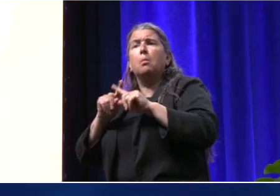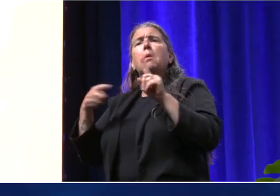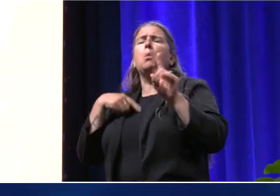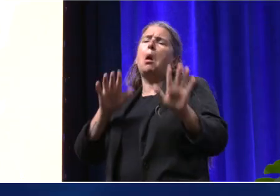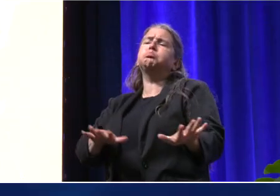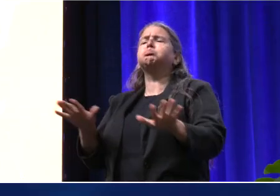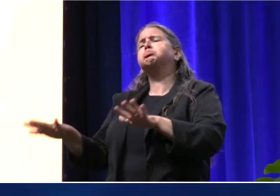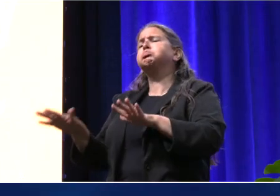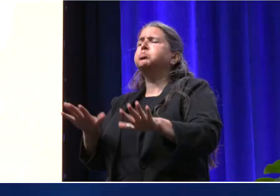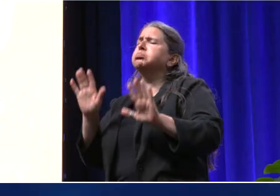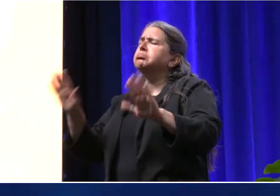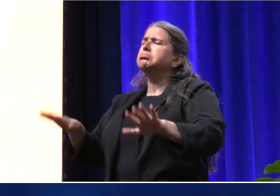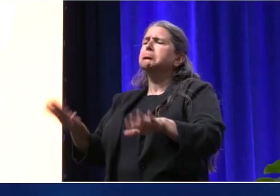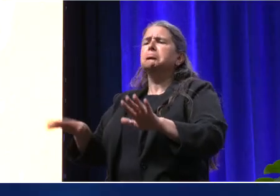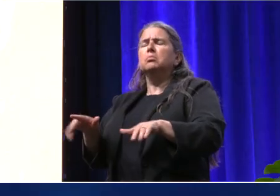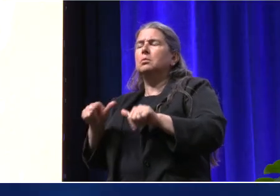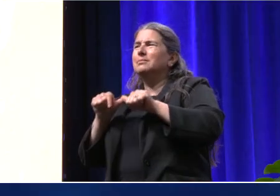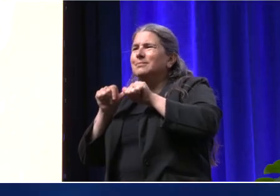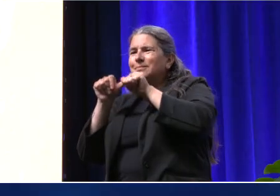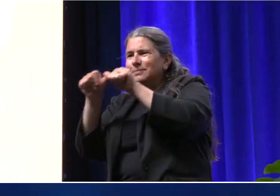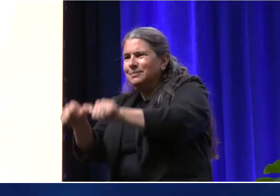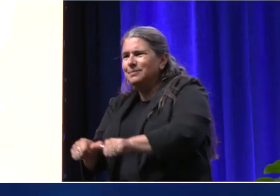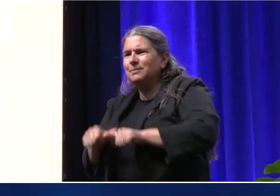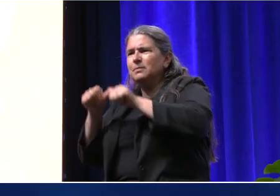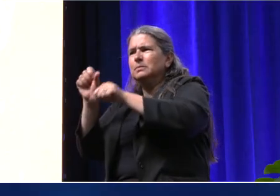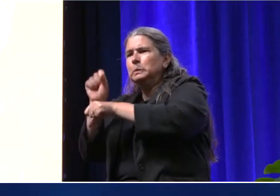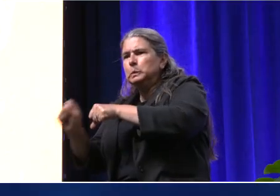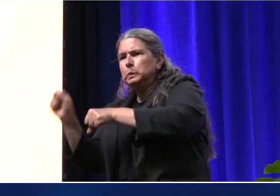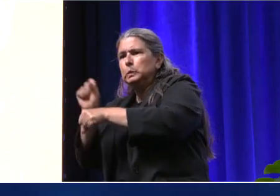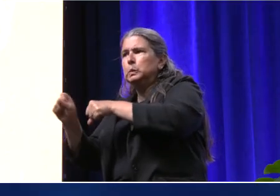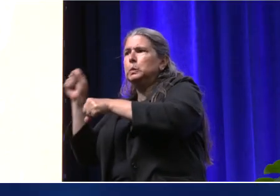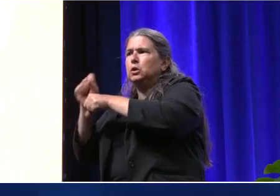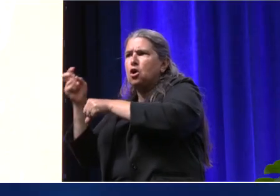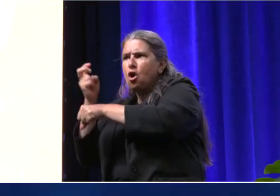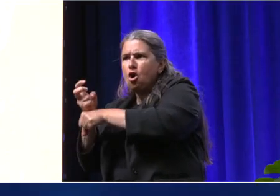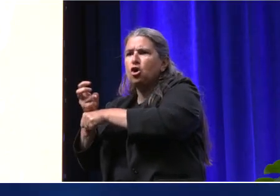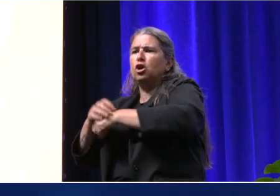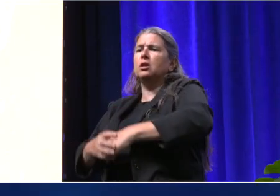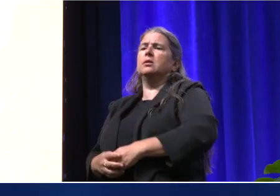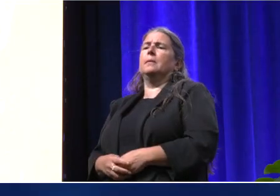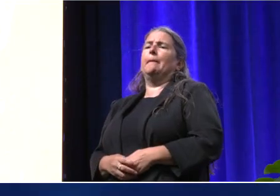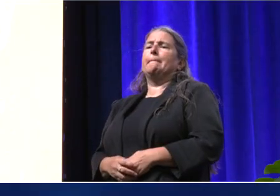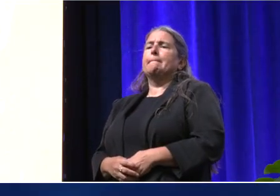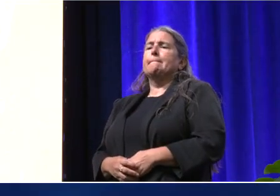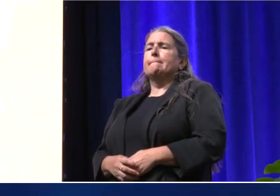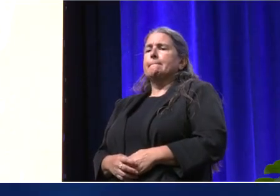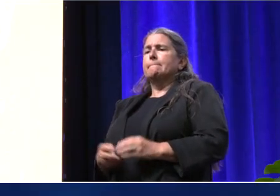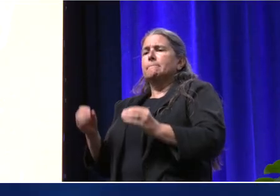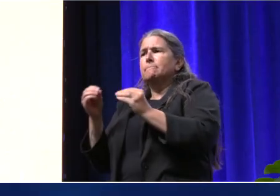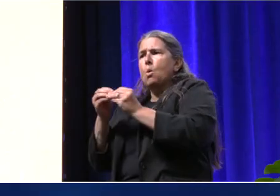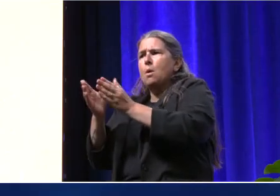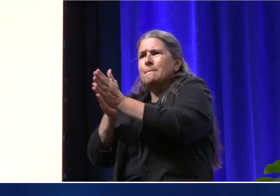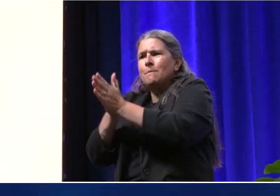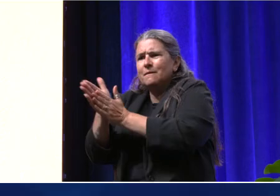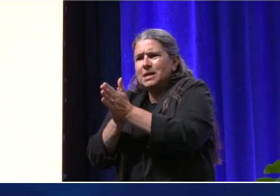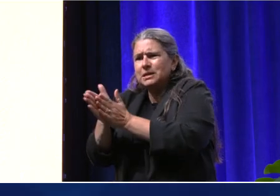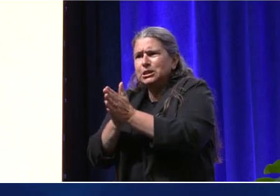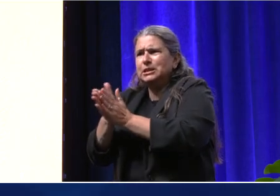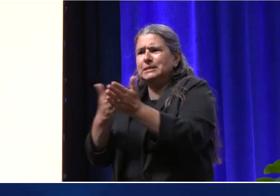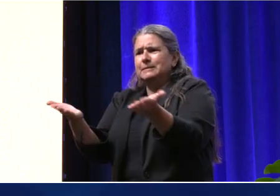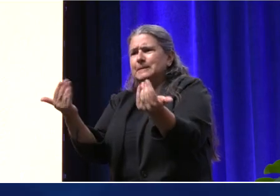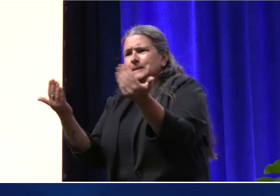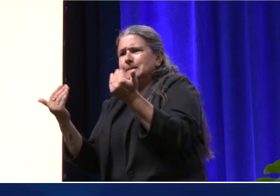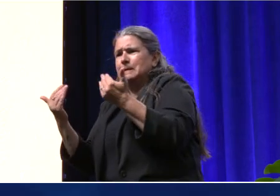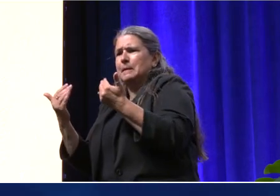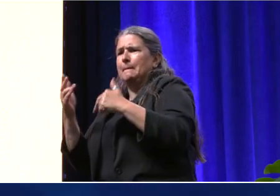the work that you've done and go forward even with more vigor and more resources.